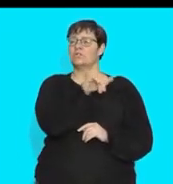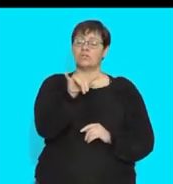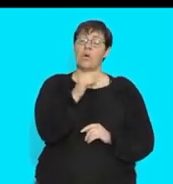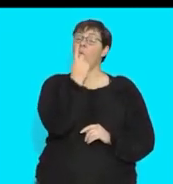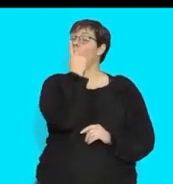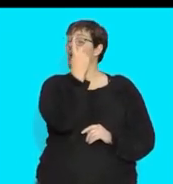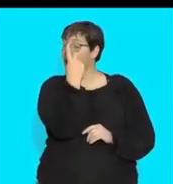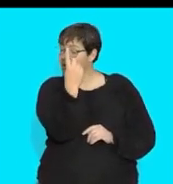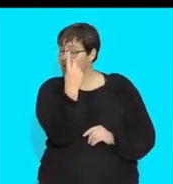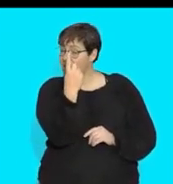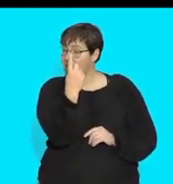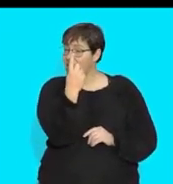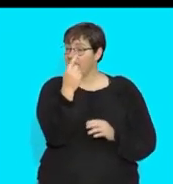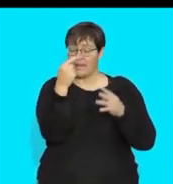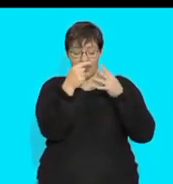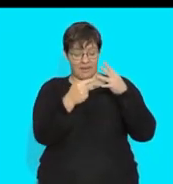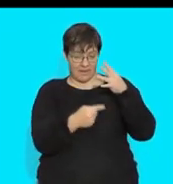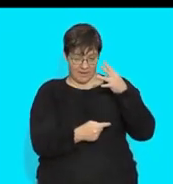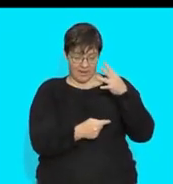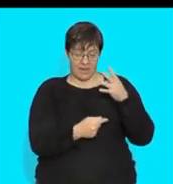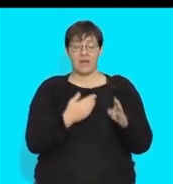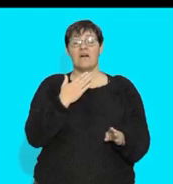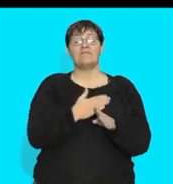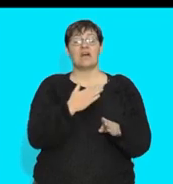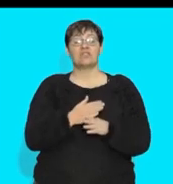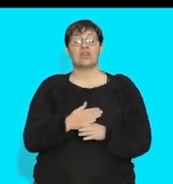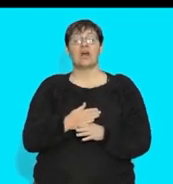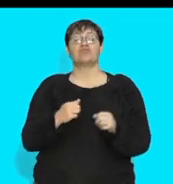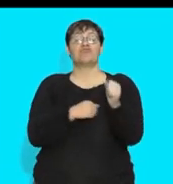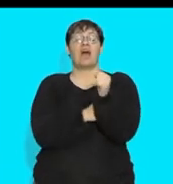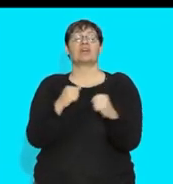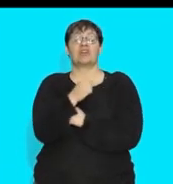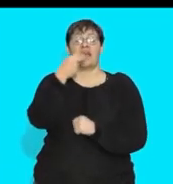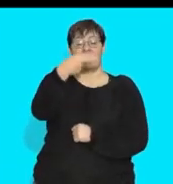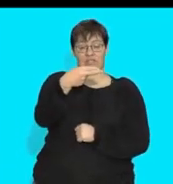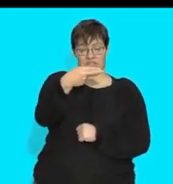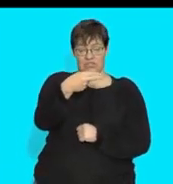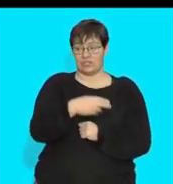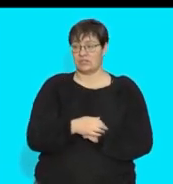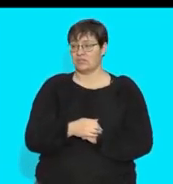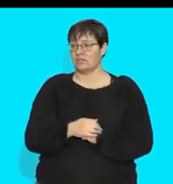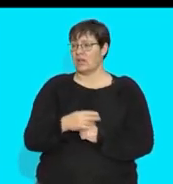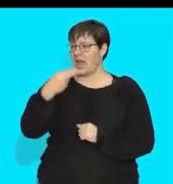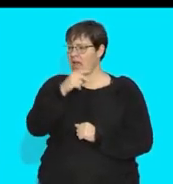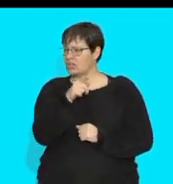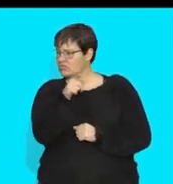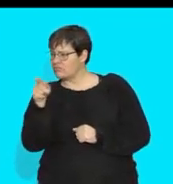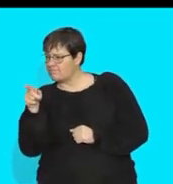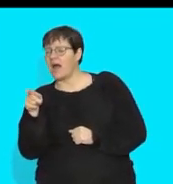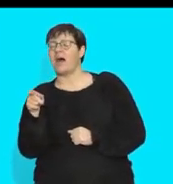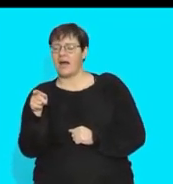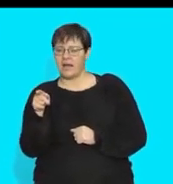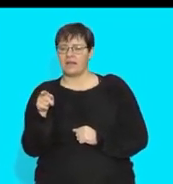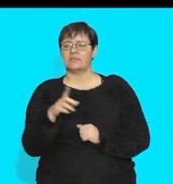which one of the following is a function of structure number H. Now, if we have a look at structure